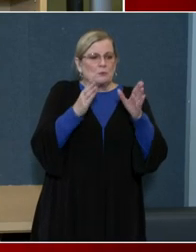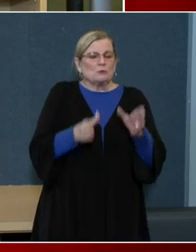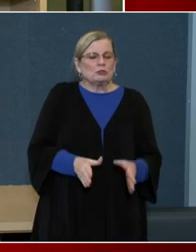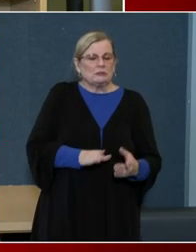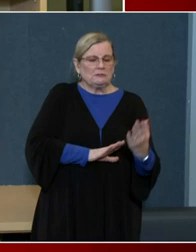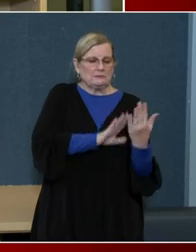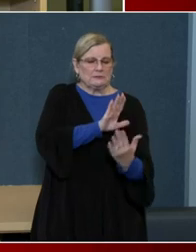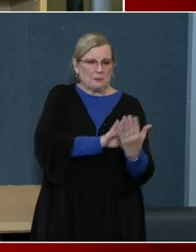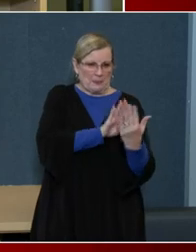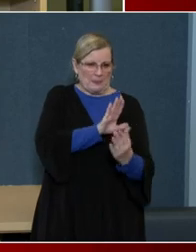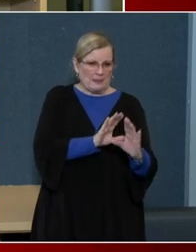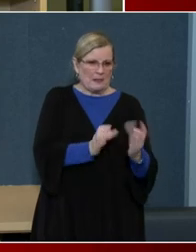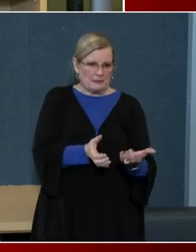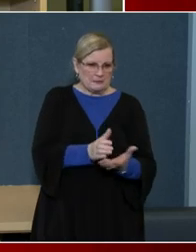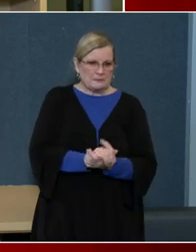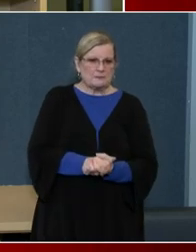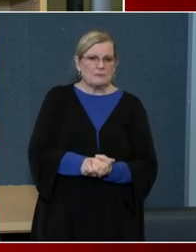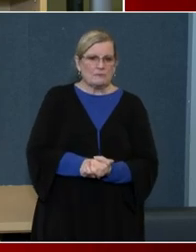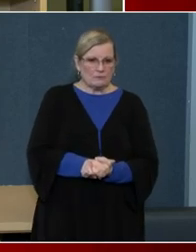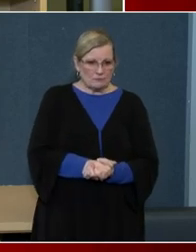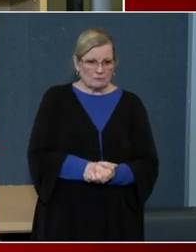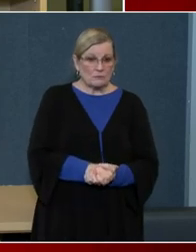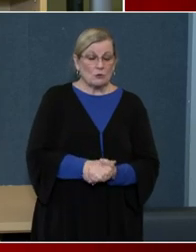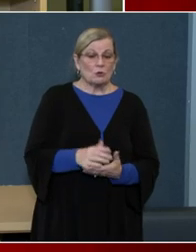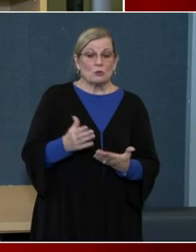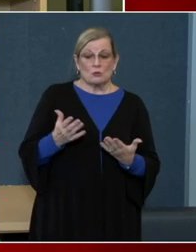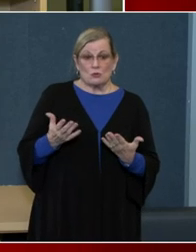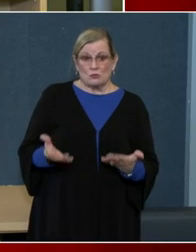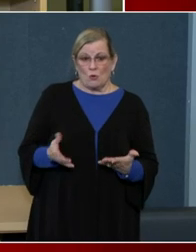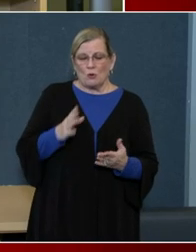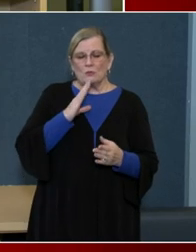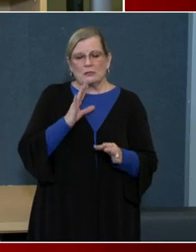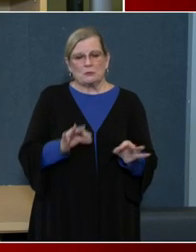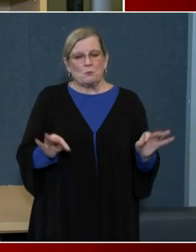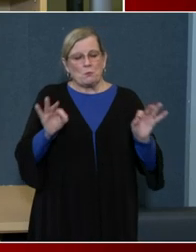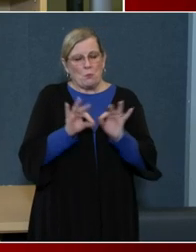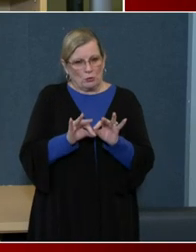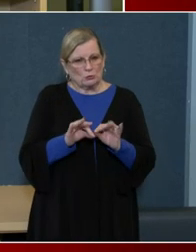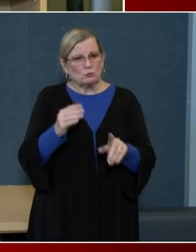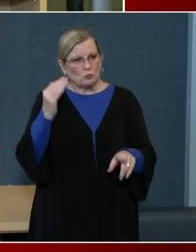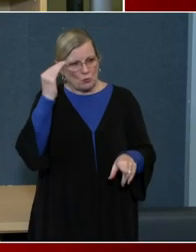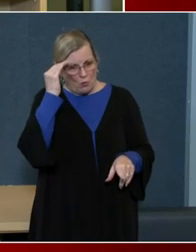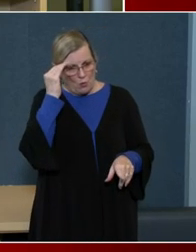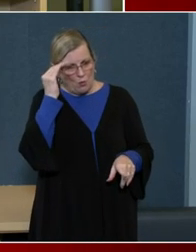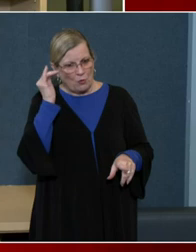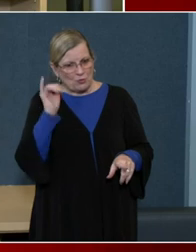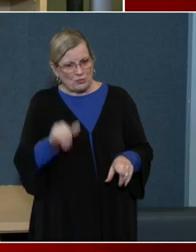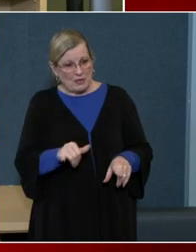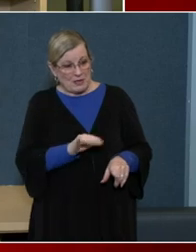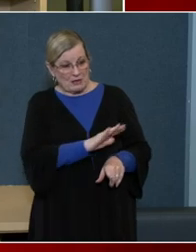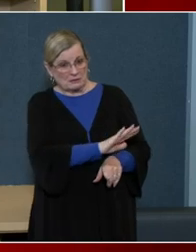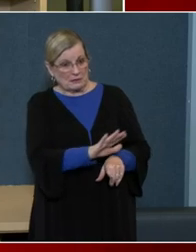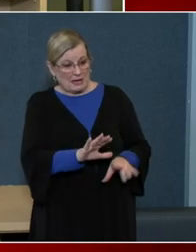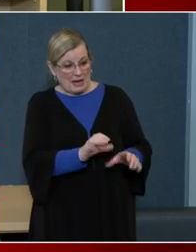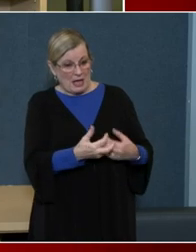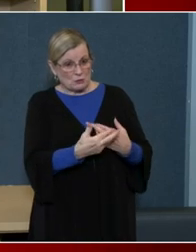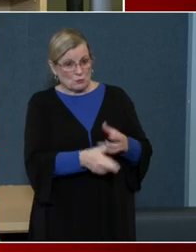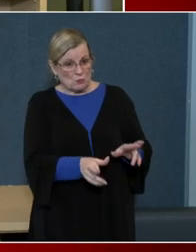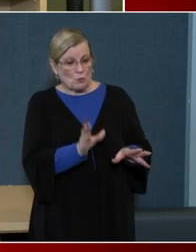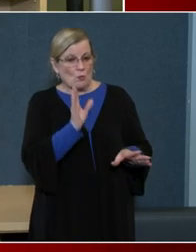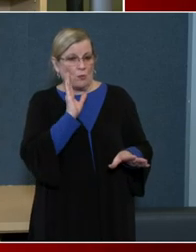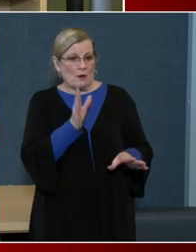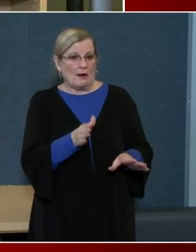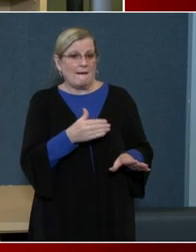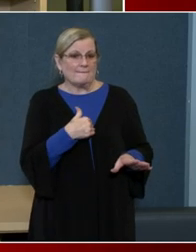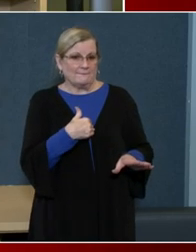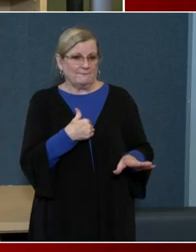classrooms. And it's important to note for the in-person learning classroom, there will be approximately one per